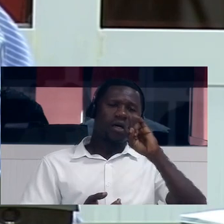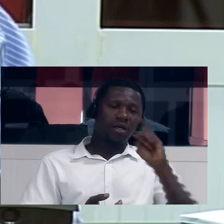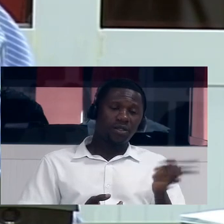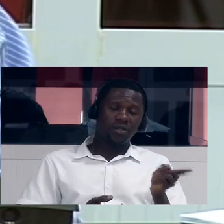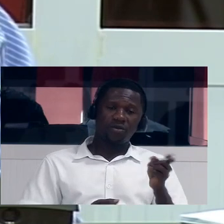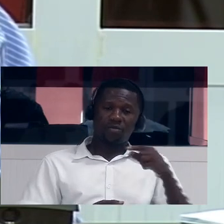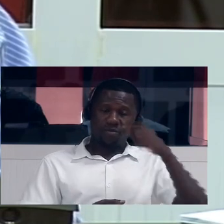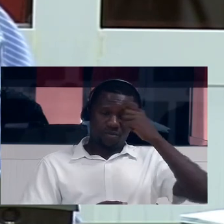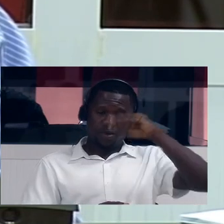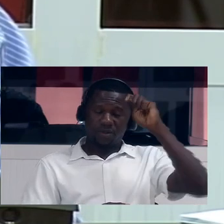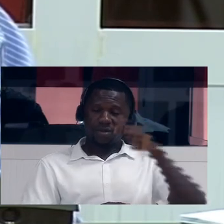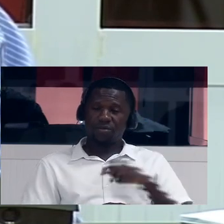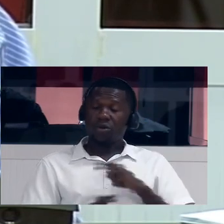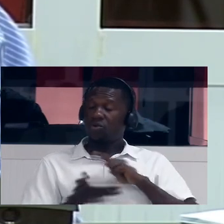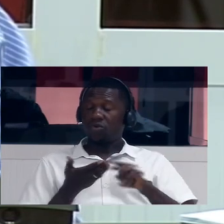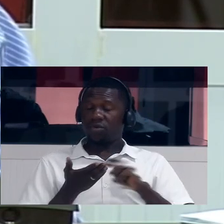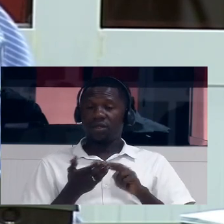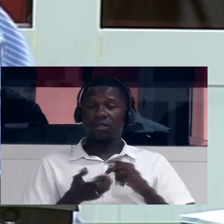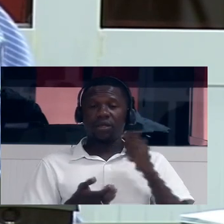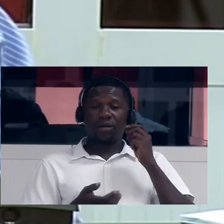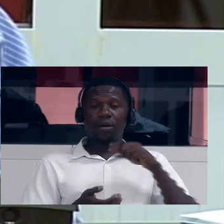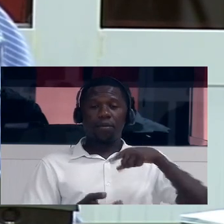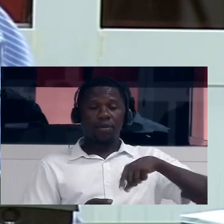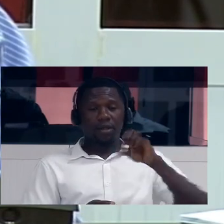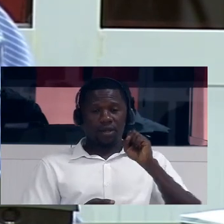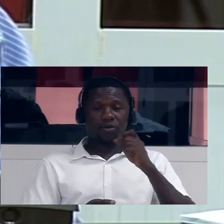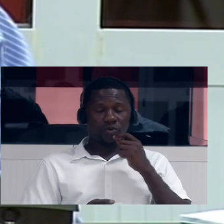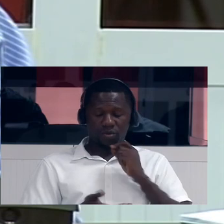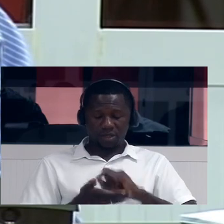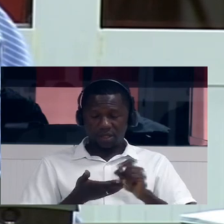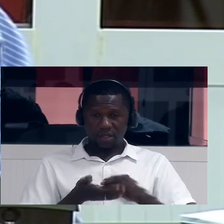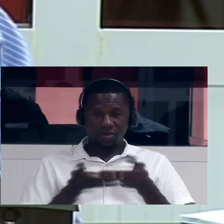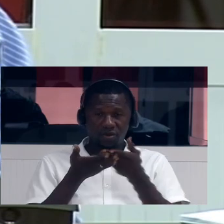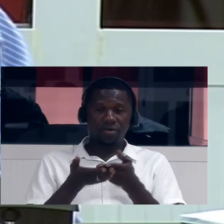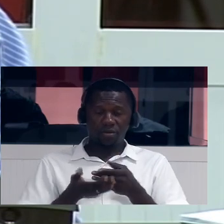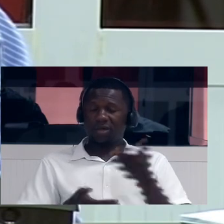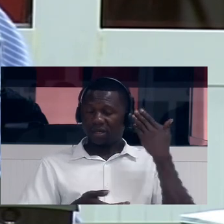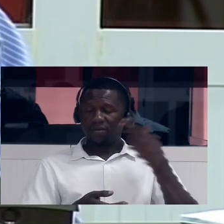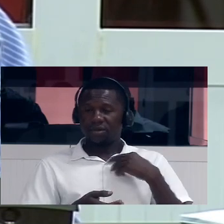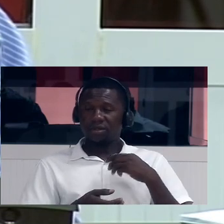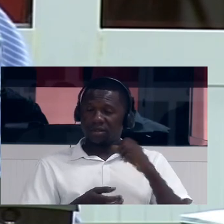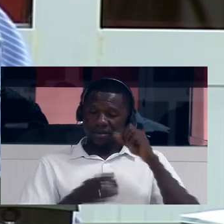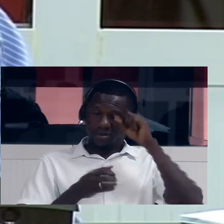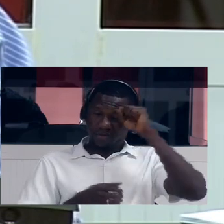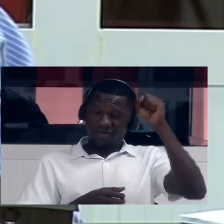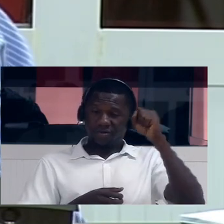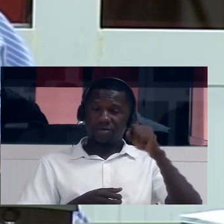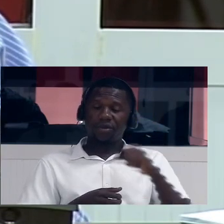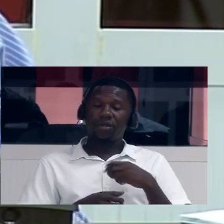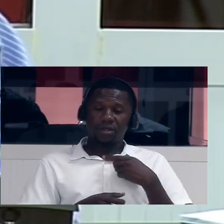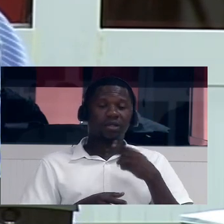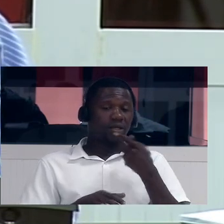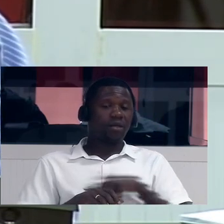to you. But of course, I think it's the head of state himself, maybe, who has influence over that.